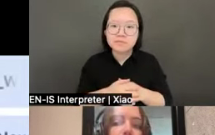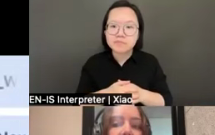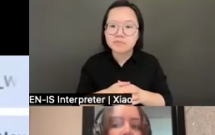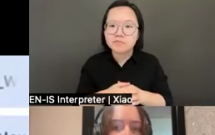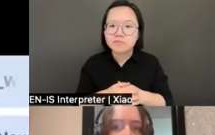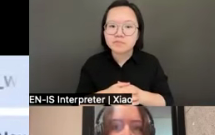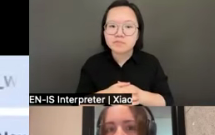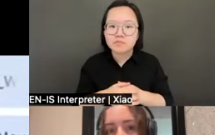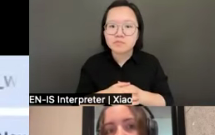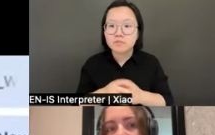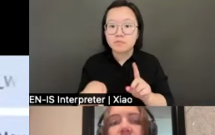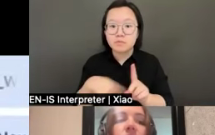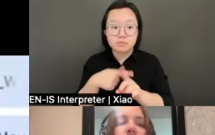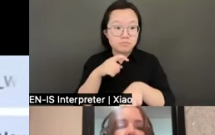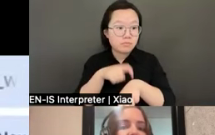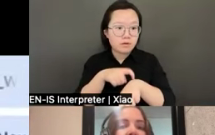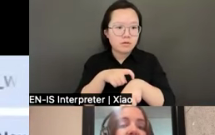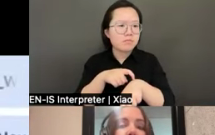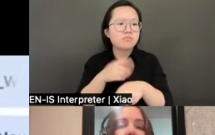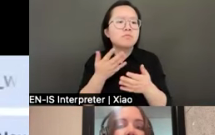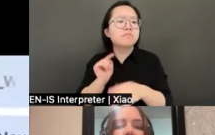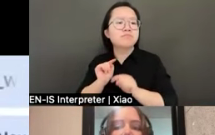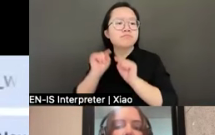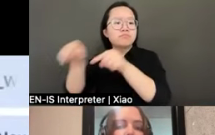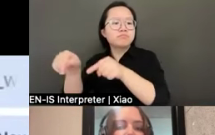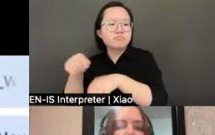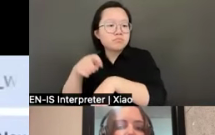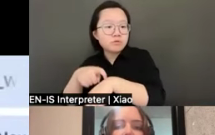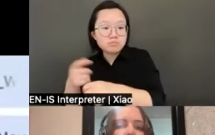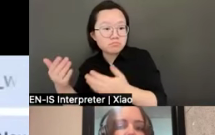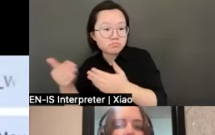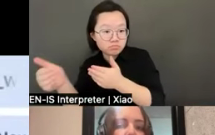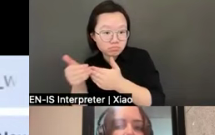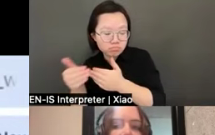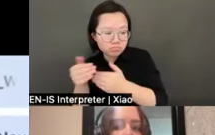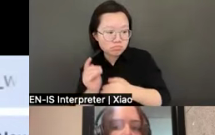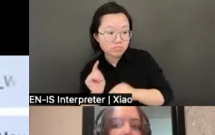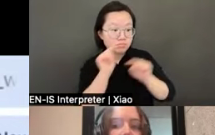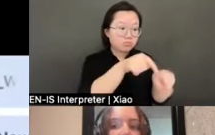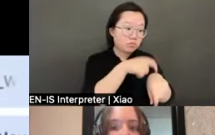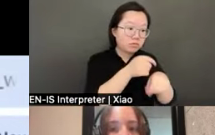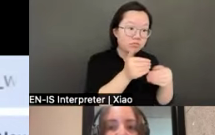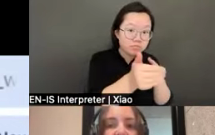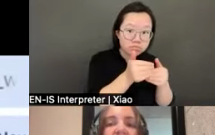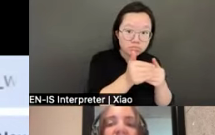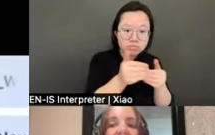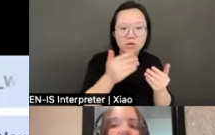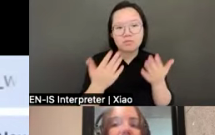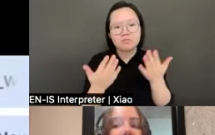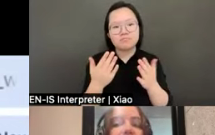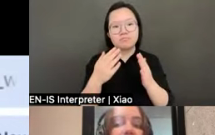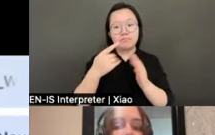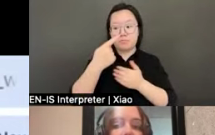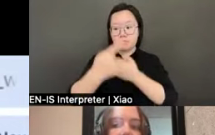are you going to conduct this activity? So it might be, for example, in the first 3 or the first 4 months of your project, and